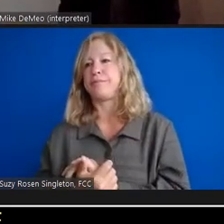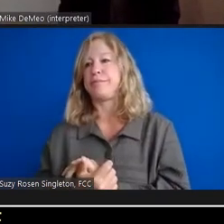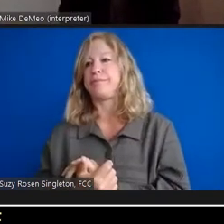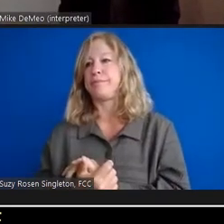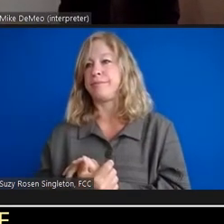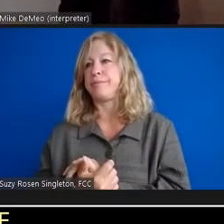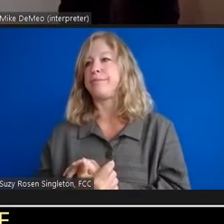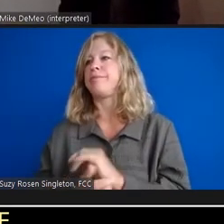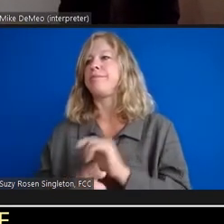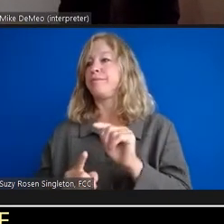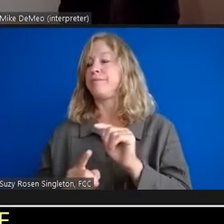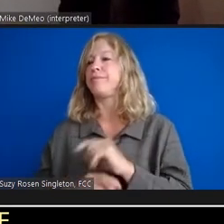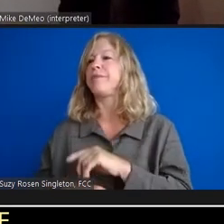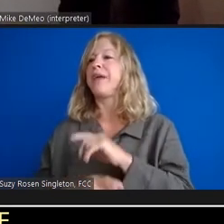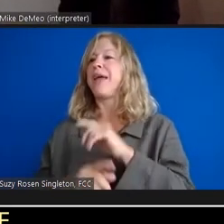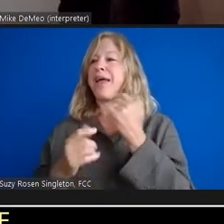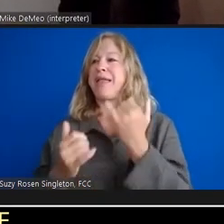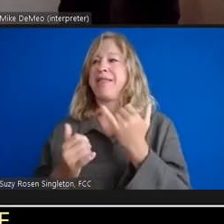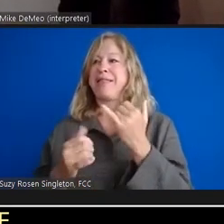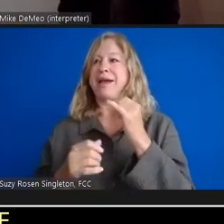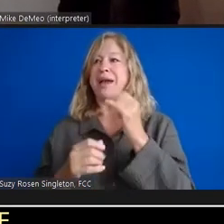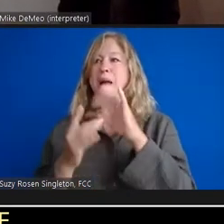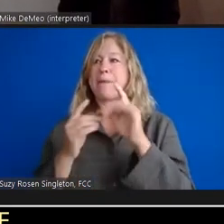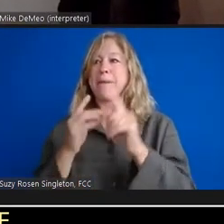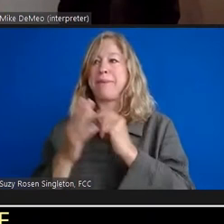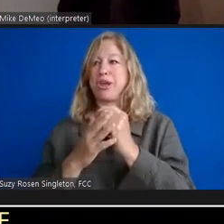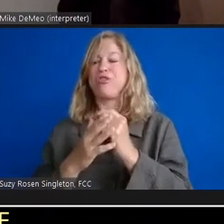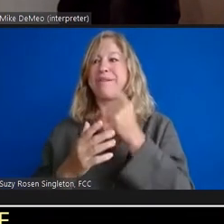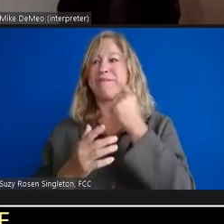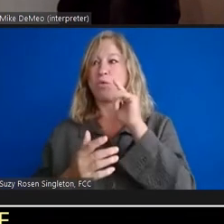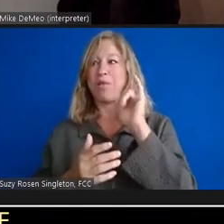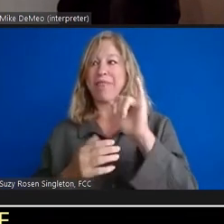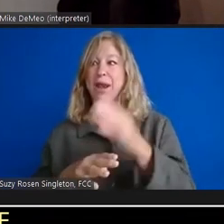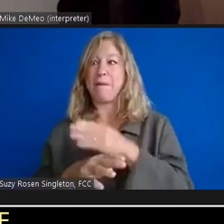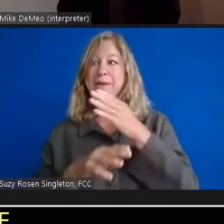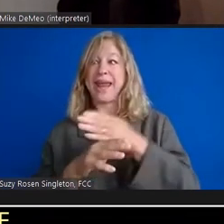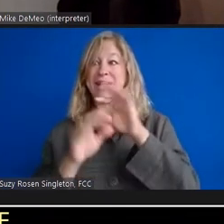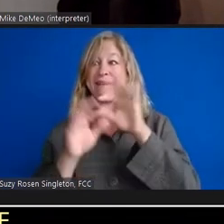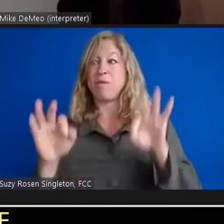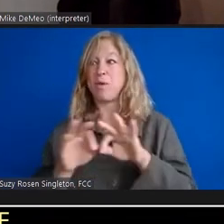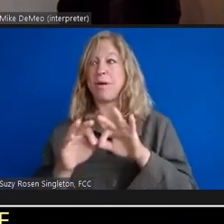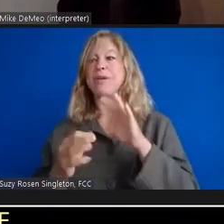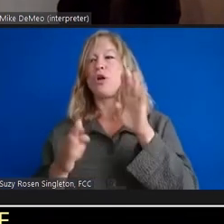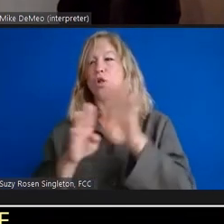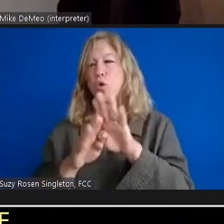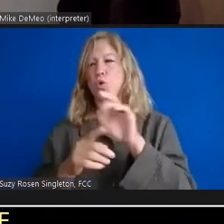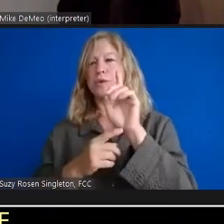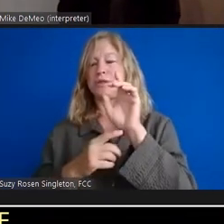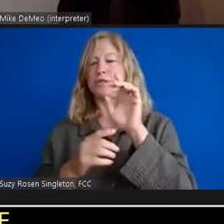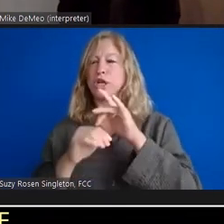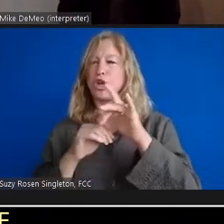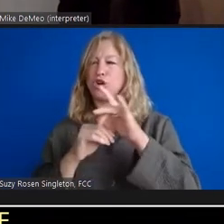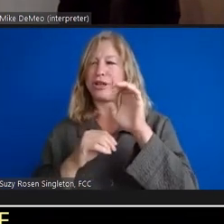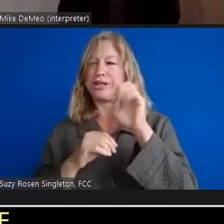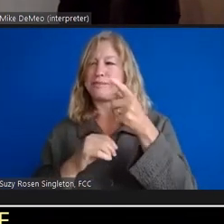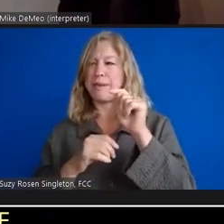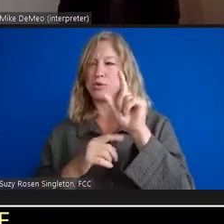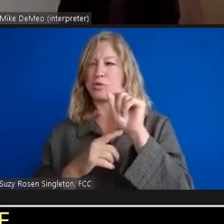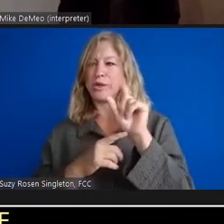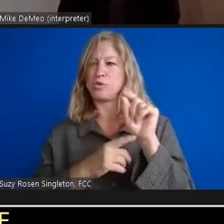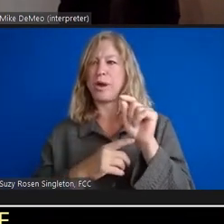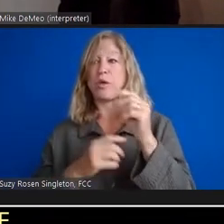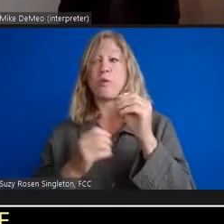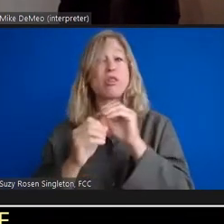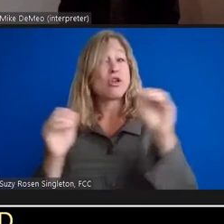OMB approves. And the comment period for that updated form